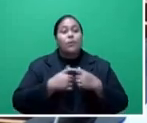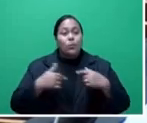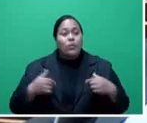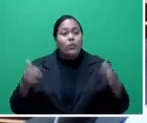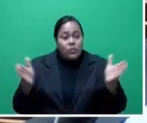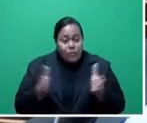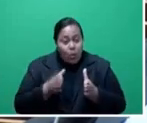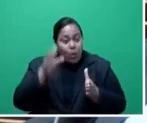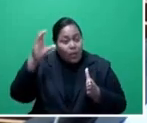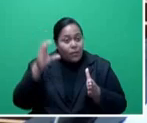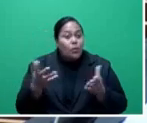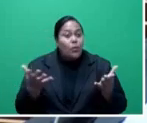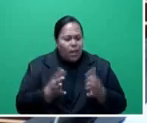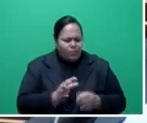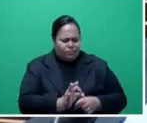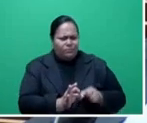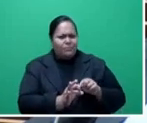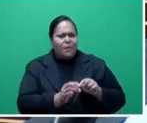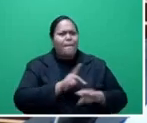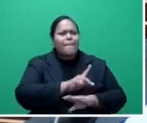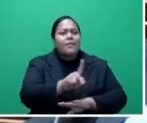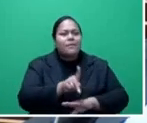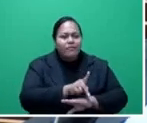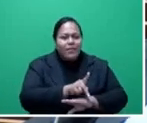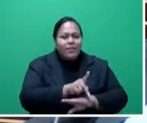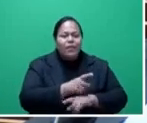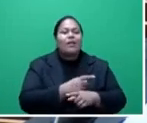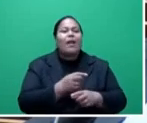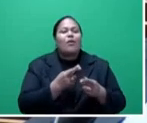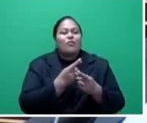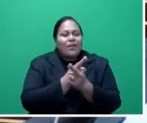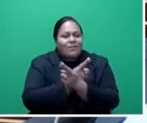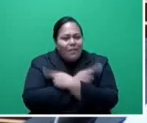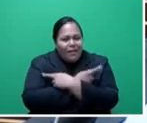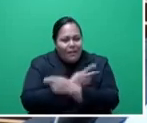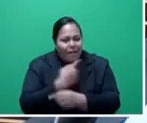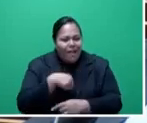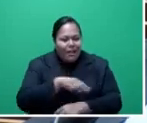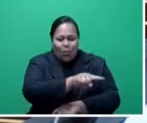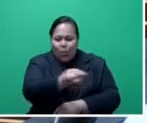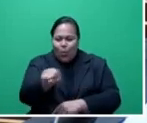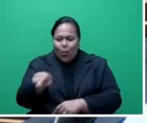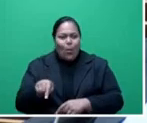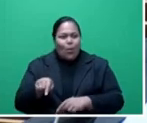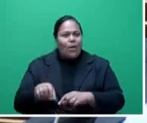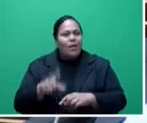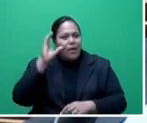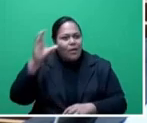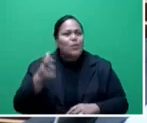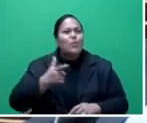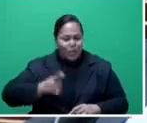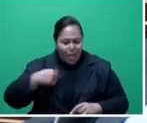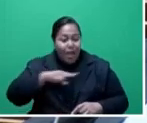that lives in the Pacific Ocean. We have become one of the most respected countries in the Pacific Ocean, Honourable Speaker, sir, because of our